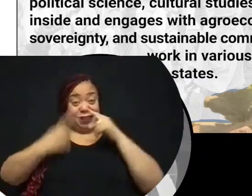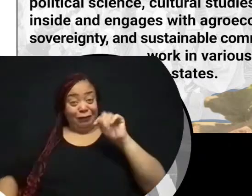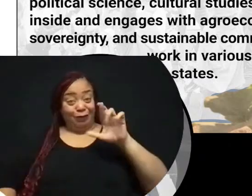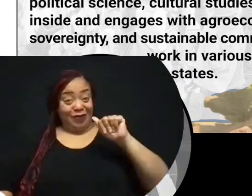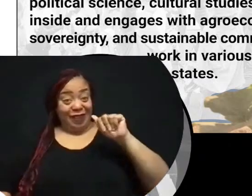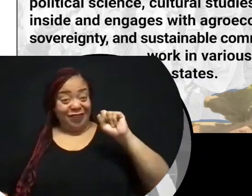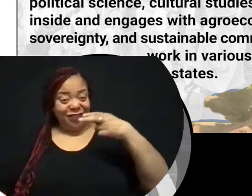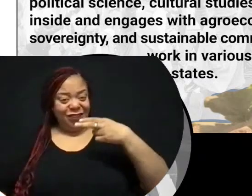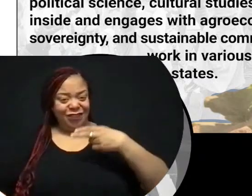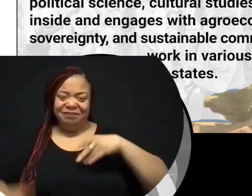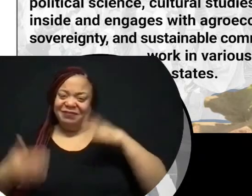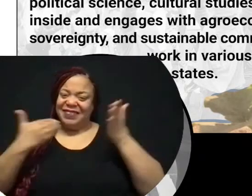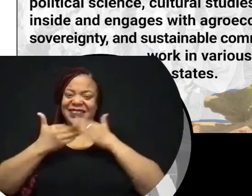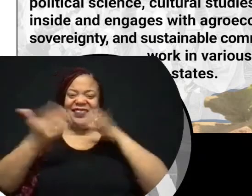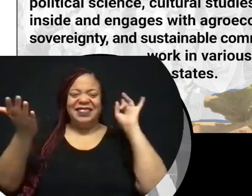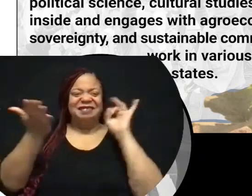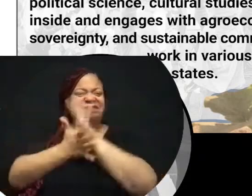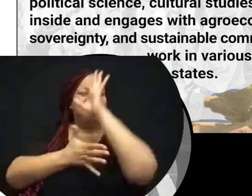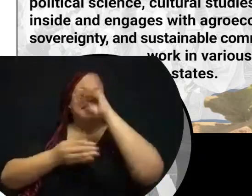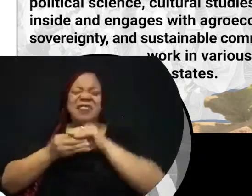comes with it, a lot of us,